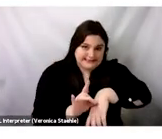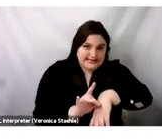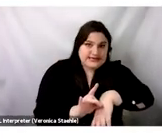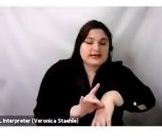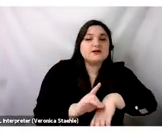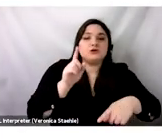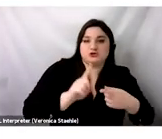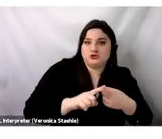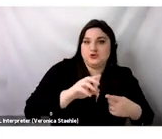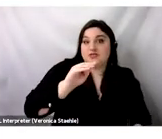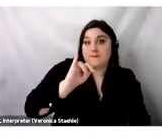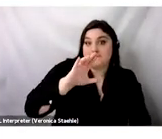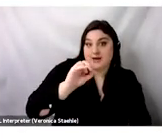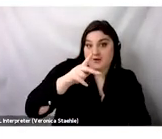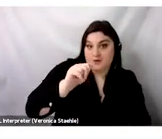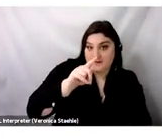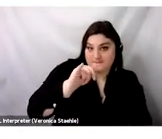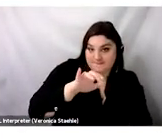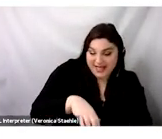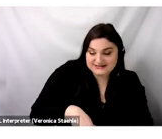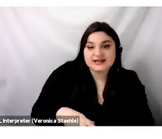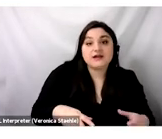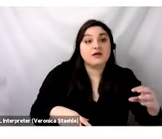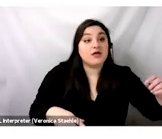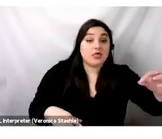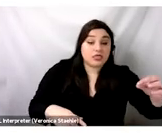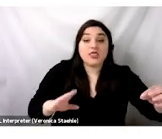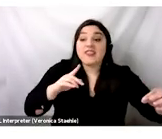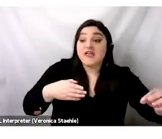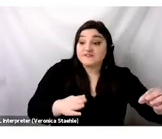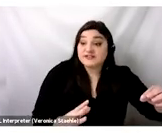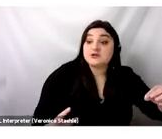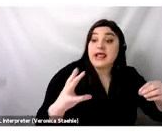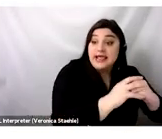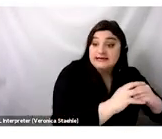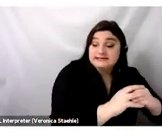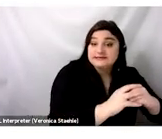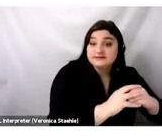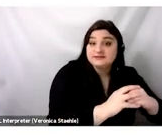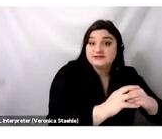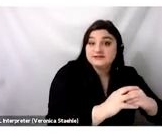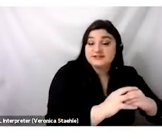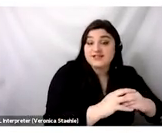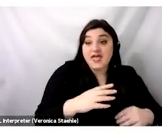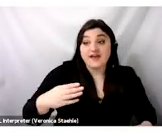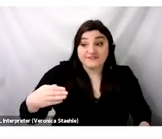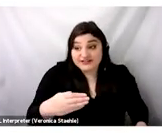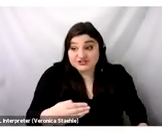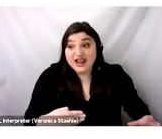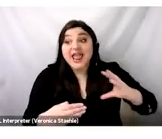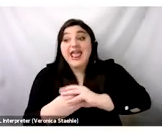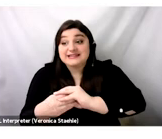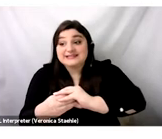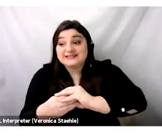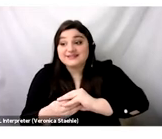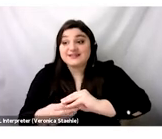chain, biomagnify up the food chain. So when we eat a larger piece of fish, I think that it's